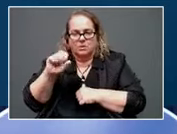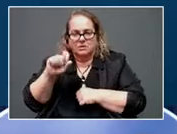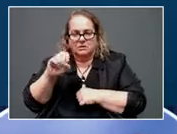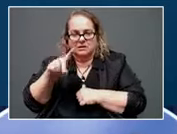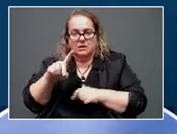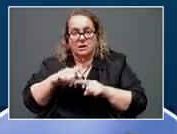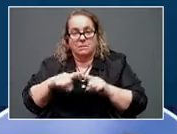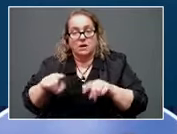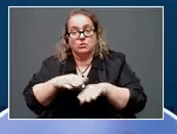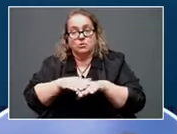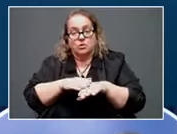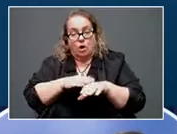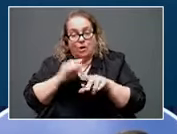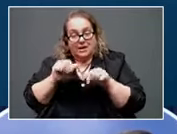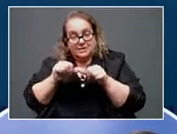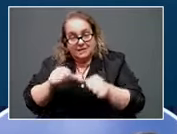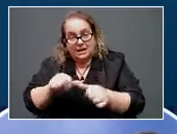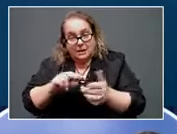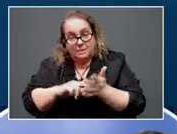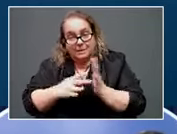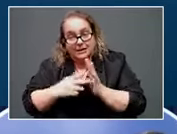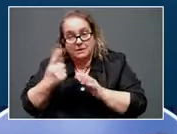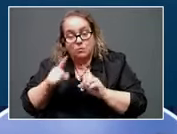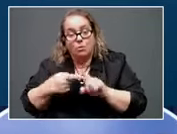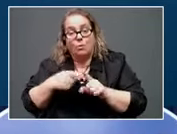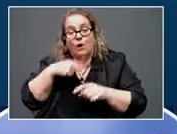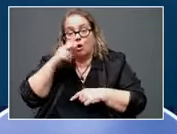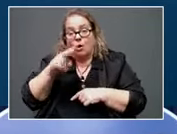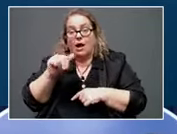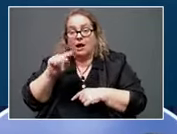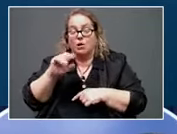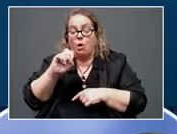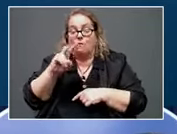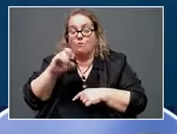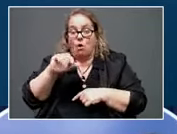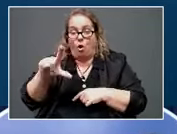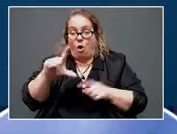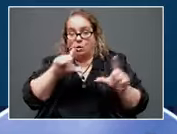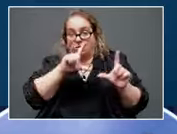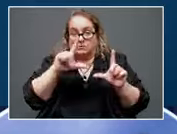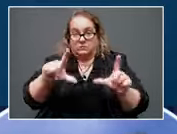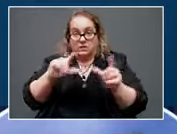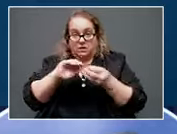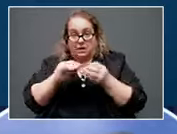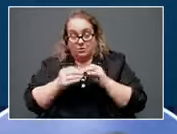does mean something when we look at the overall demographics. Now,